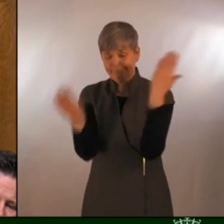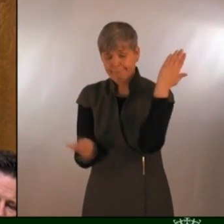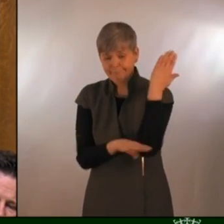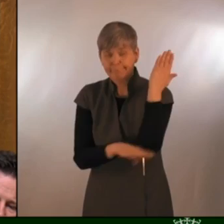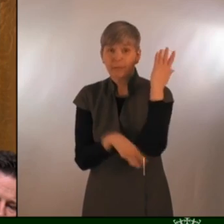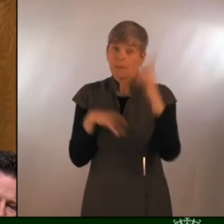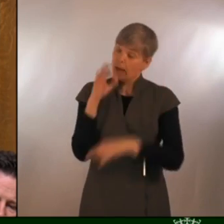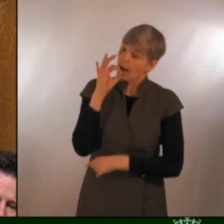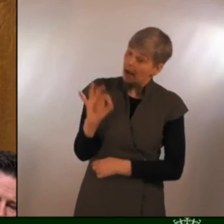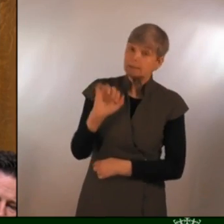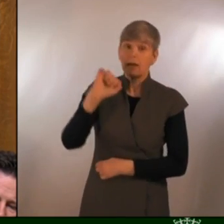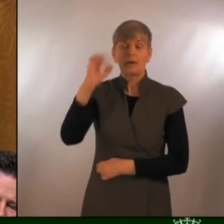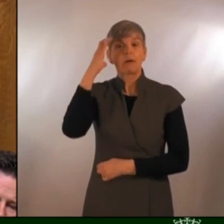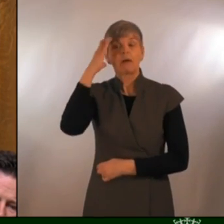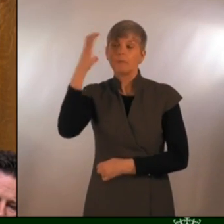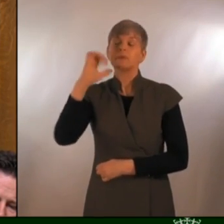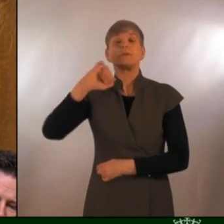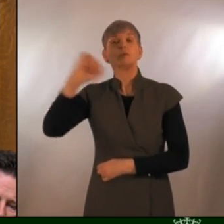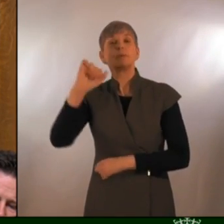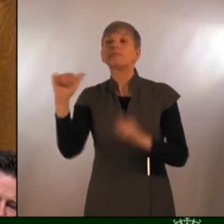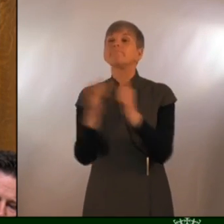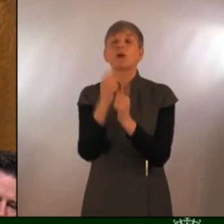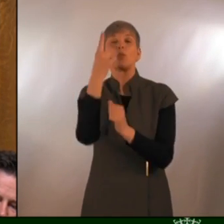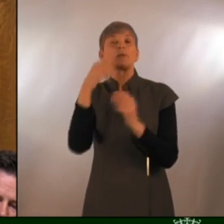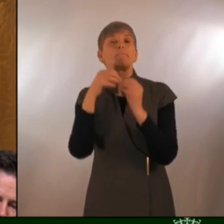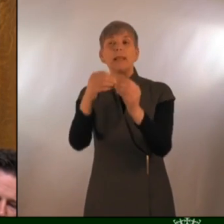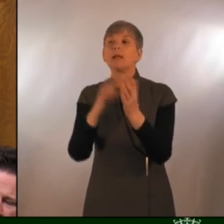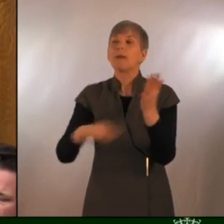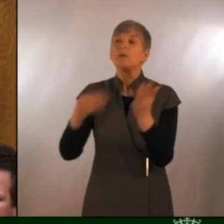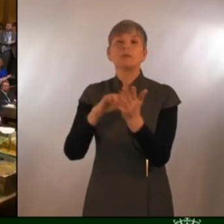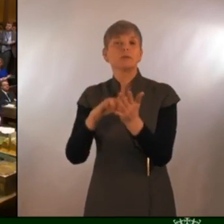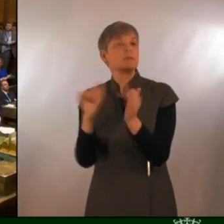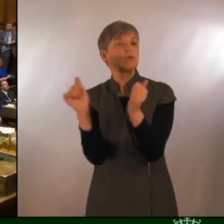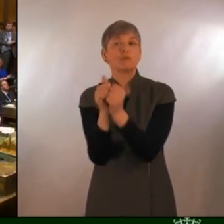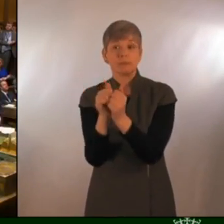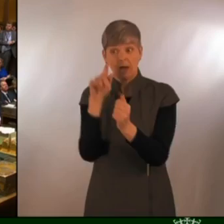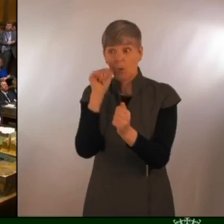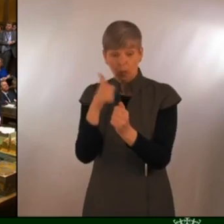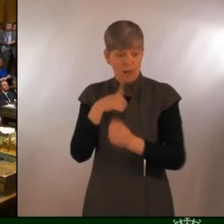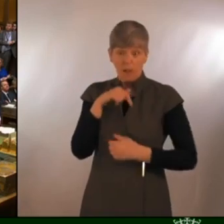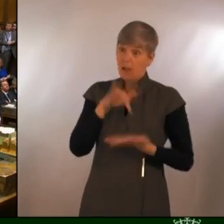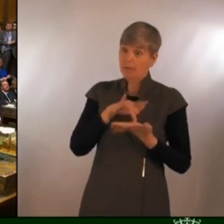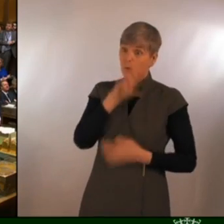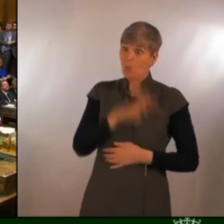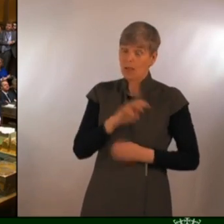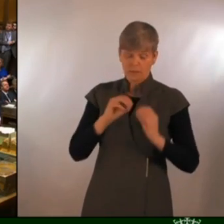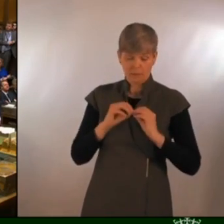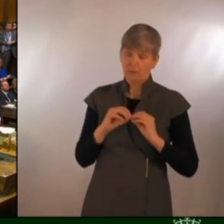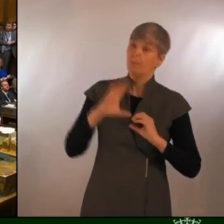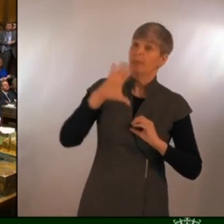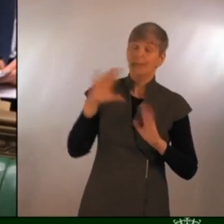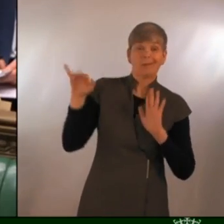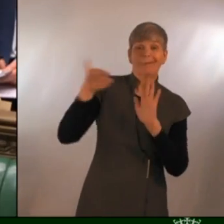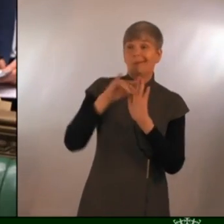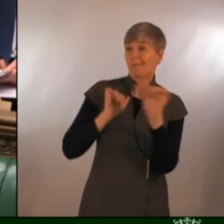phone providers will boost 4G right across the country, especially mid-Wales? Prime Minister. Yes, indeed, Mr. Speaker, and she'll